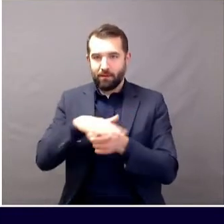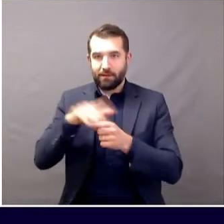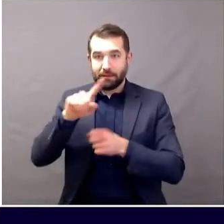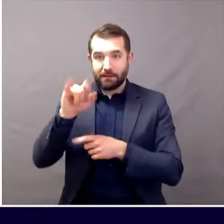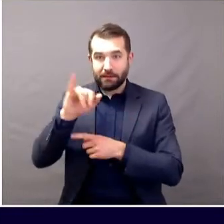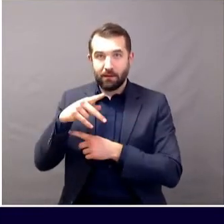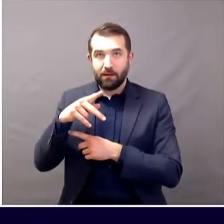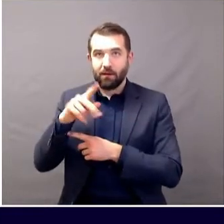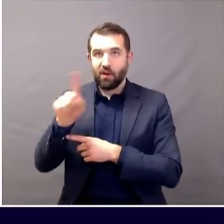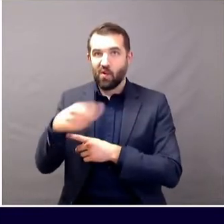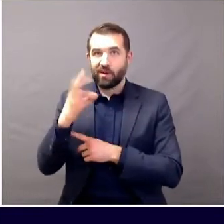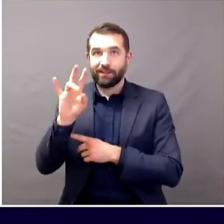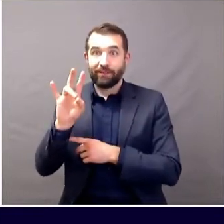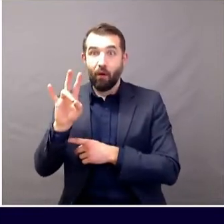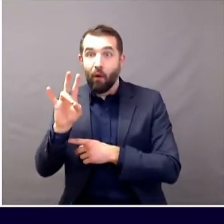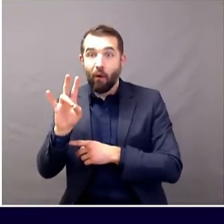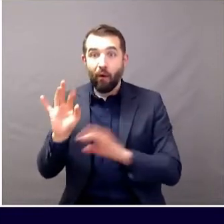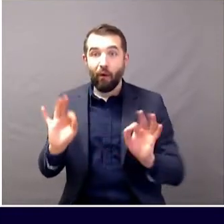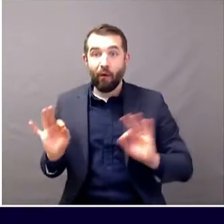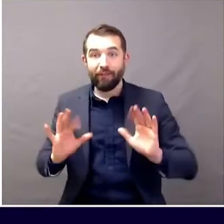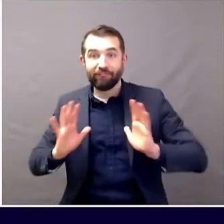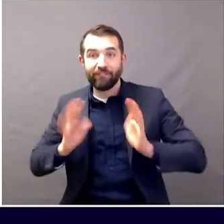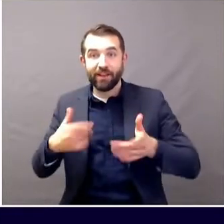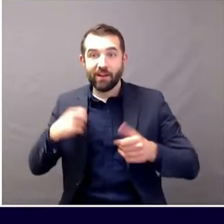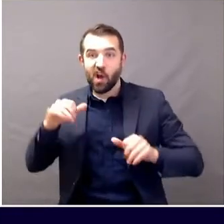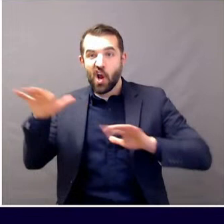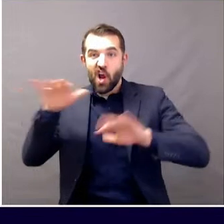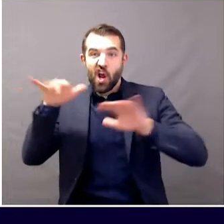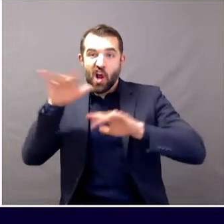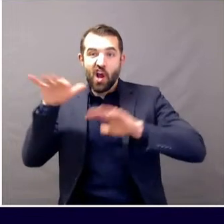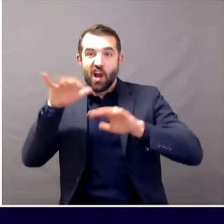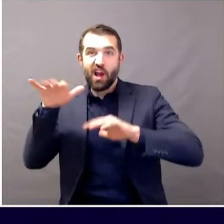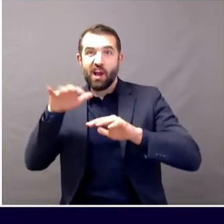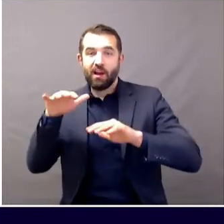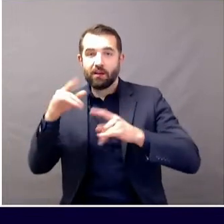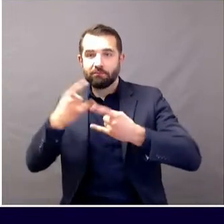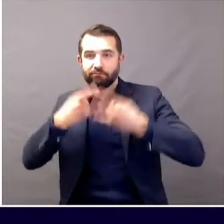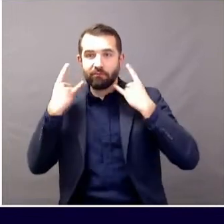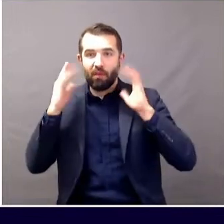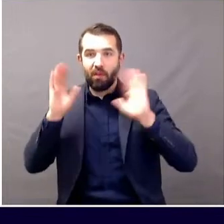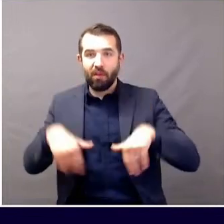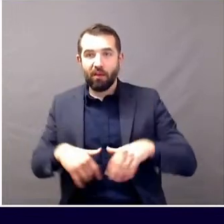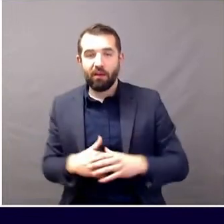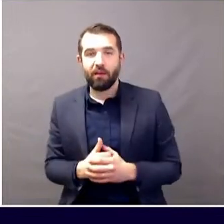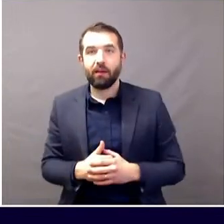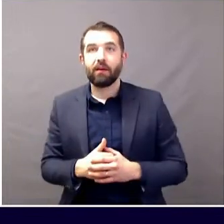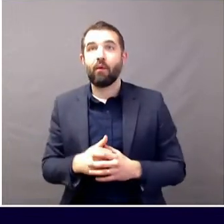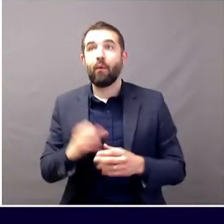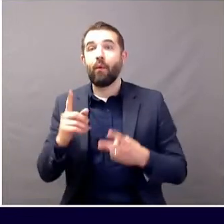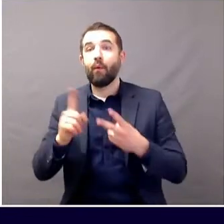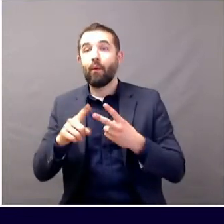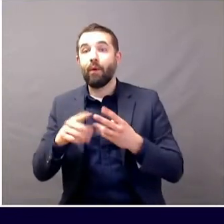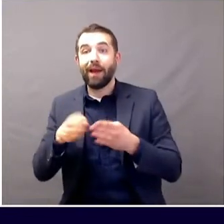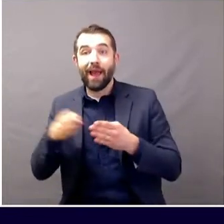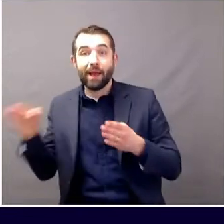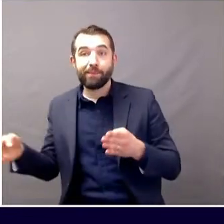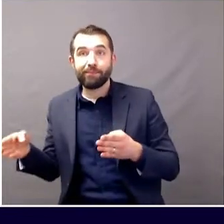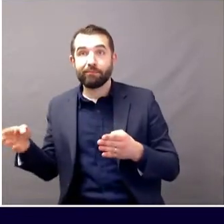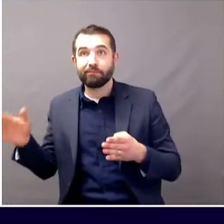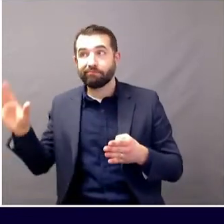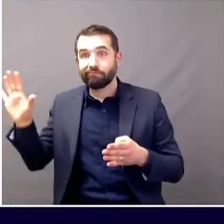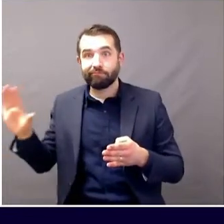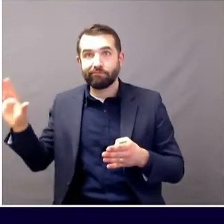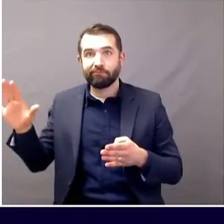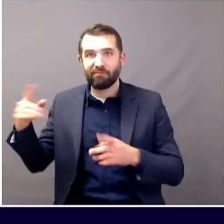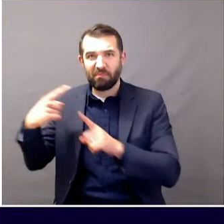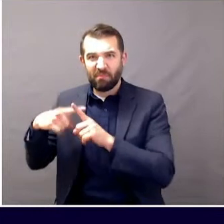I want to today. Or the positivity rate in my county isn't as high as it is in the adjacent county, so I'm fine. But as